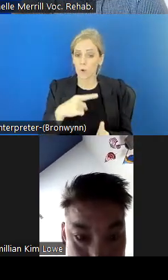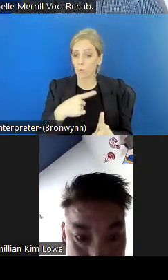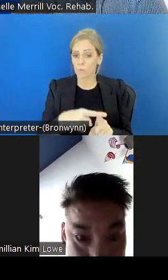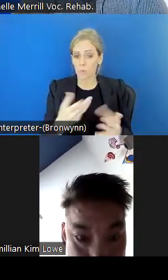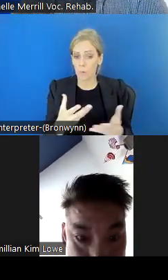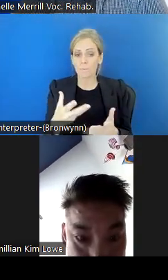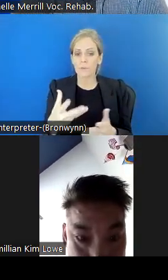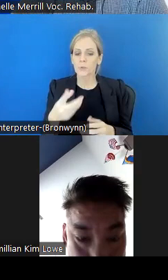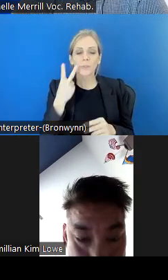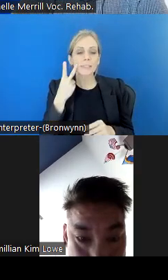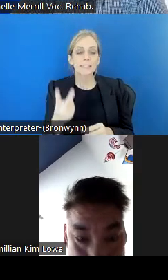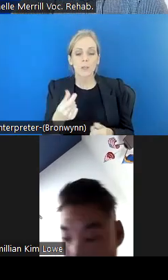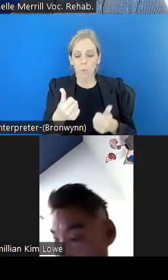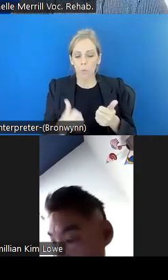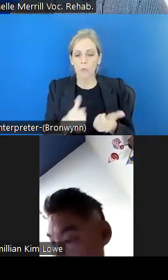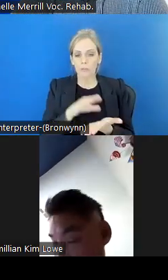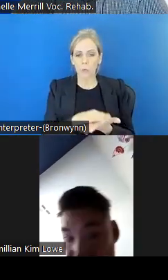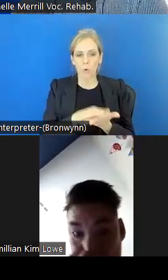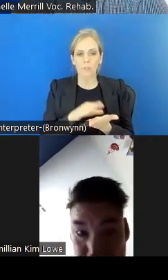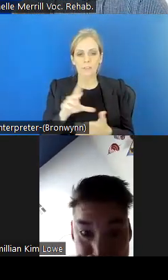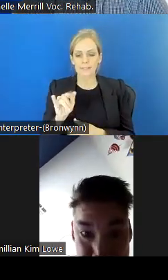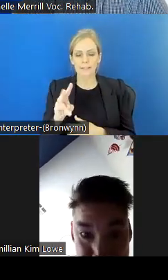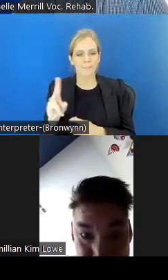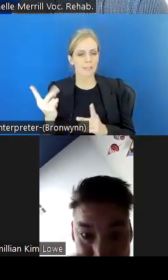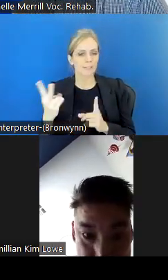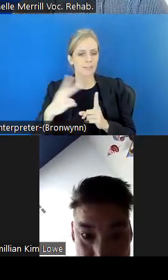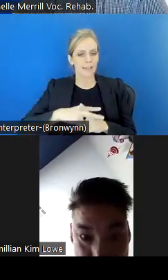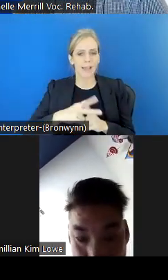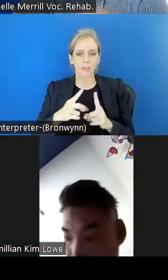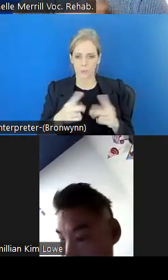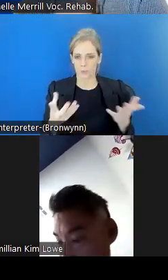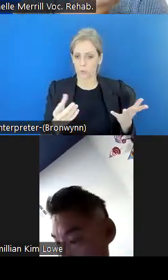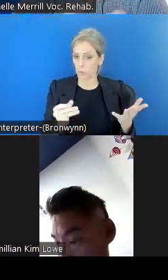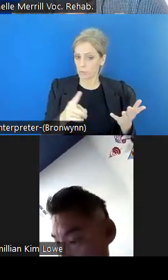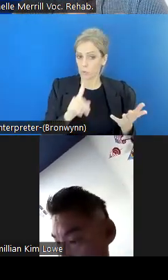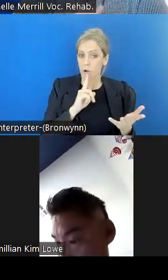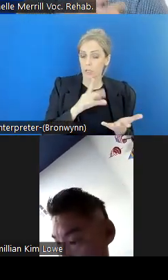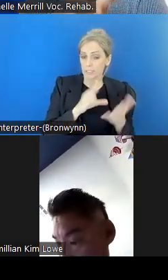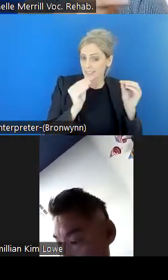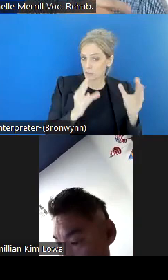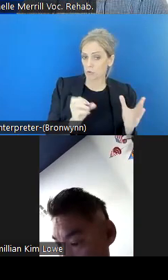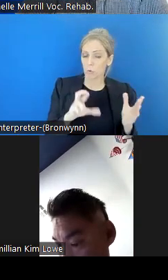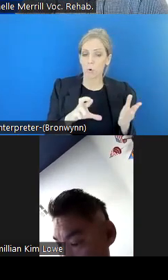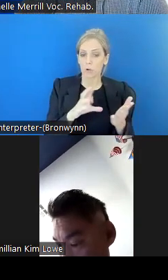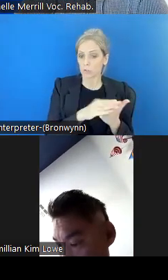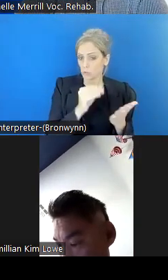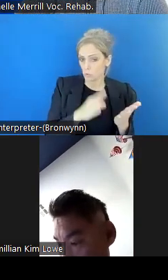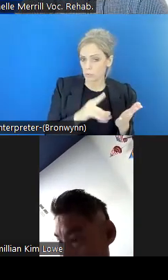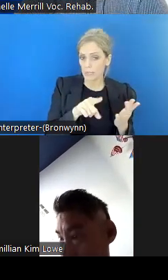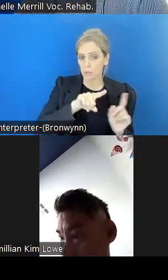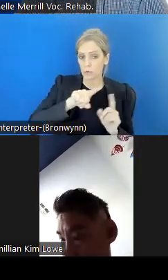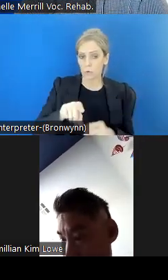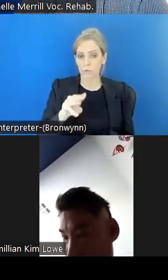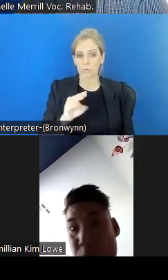were a teacher coming onto our website, or a student coming onto the website, and you know that you go to McQueen High School, you know he's your